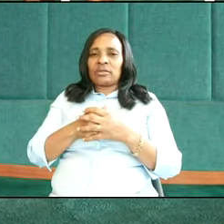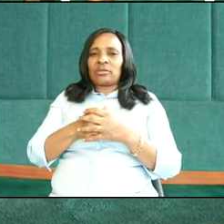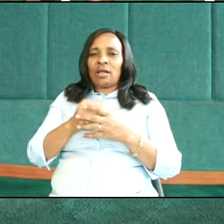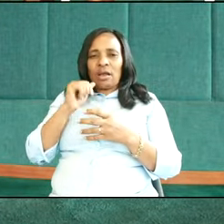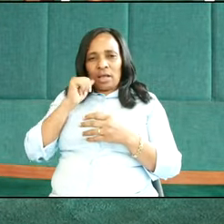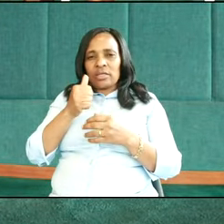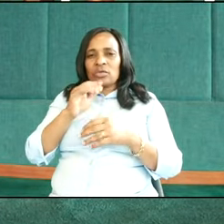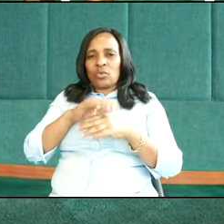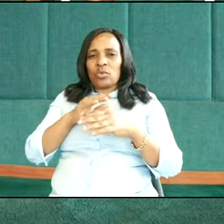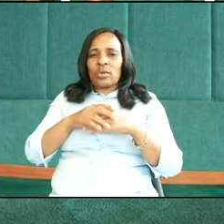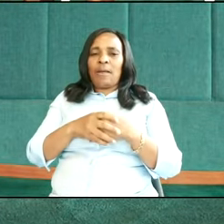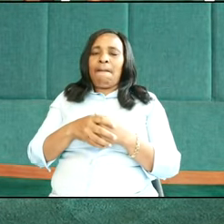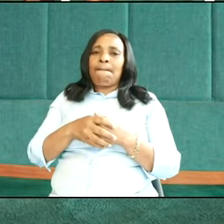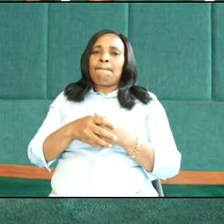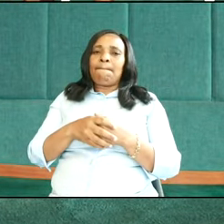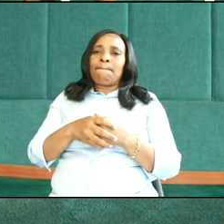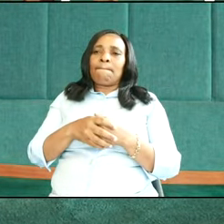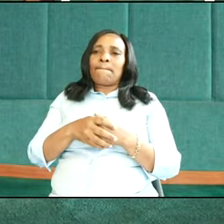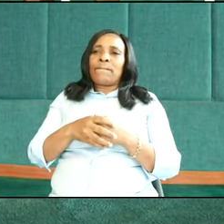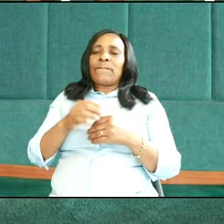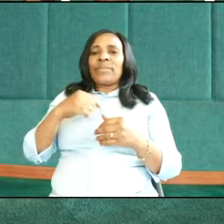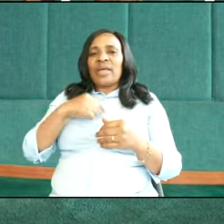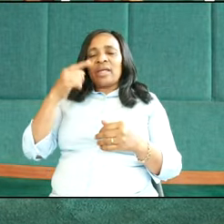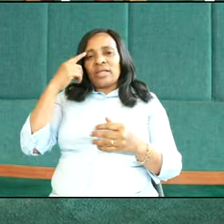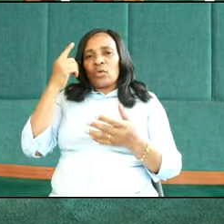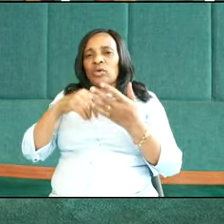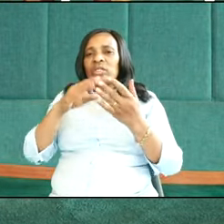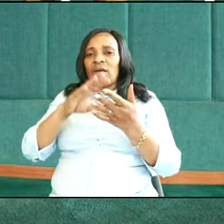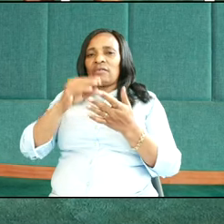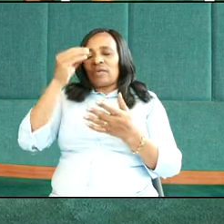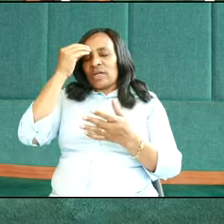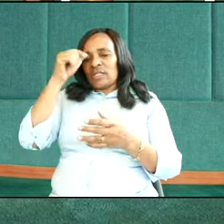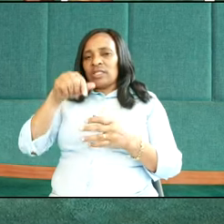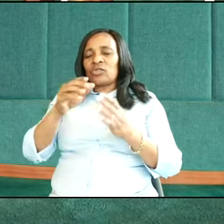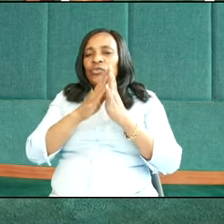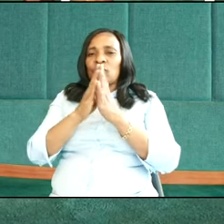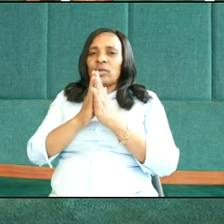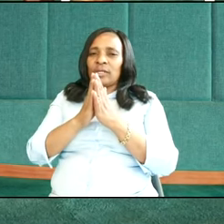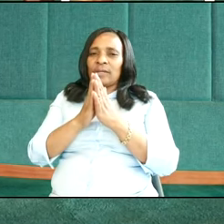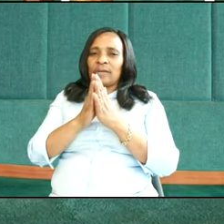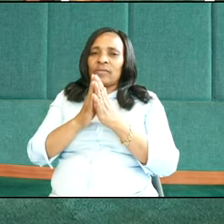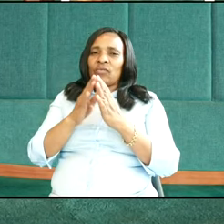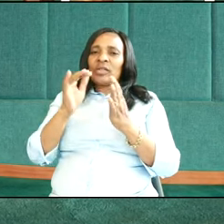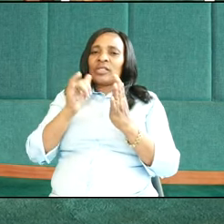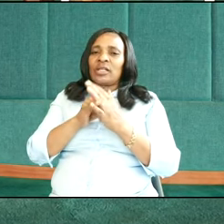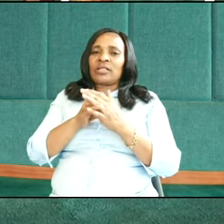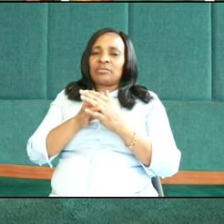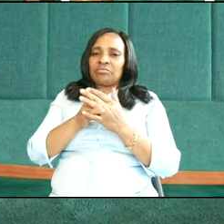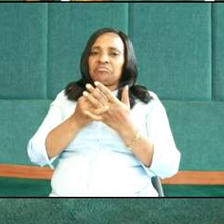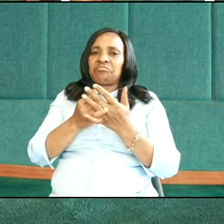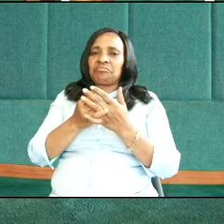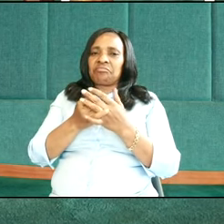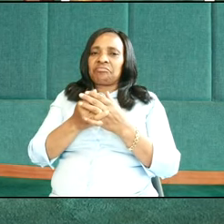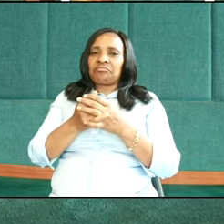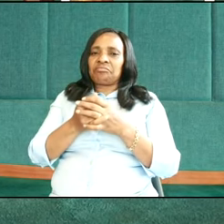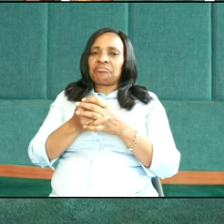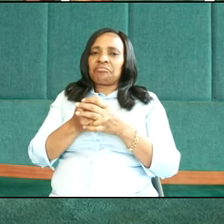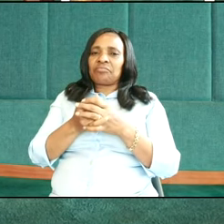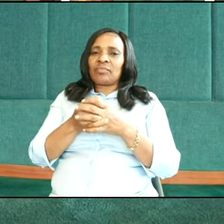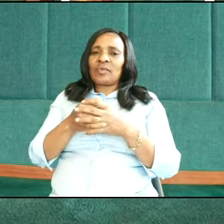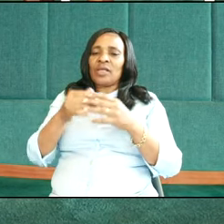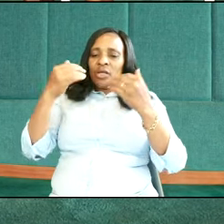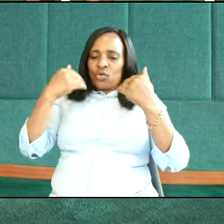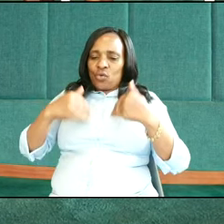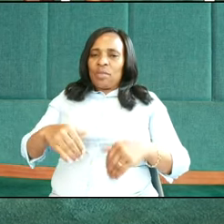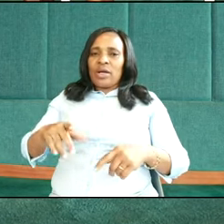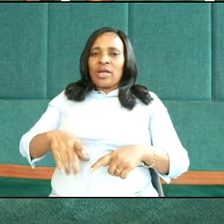Very good. Uh-huh. I think what I've learned from this study mm-hmm. is that in our